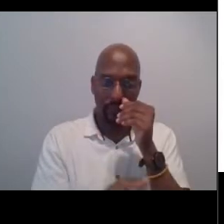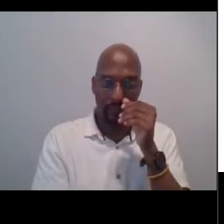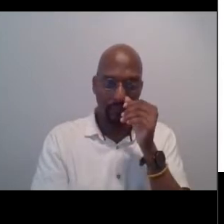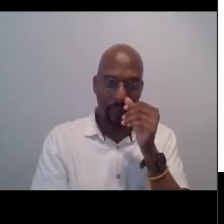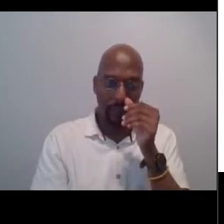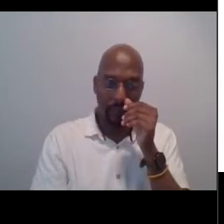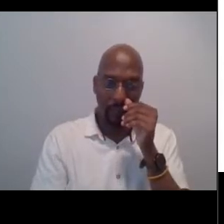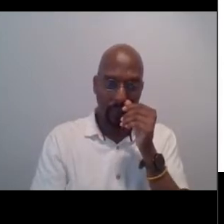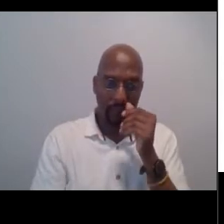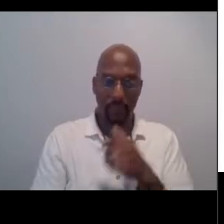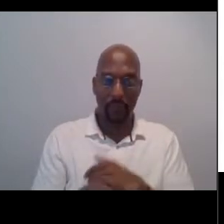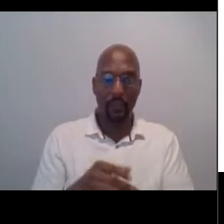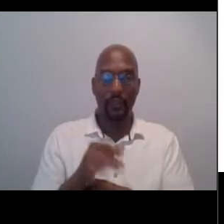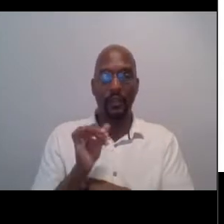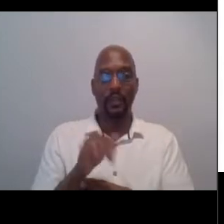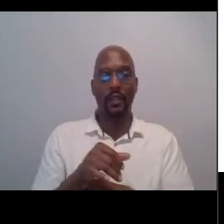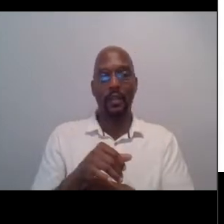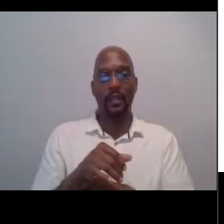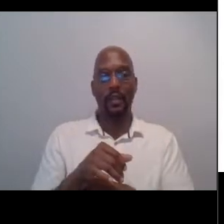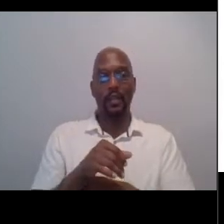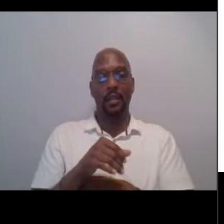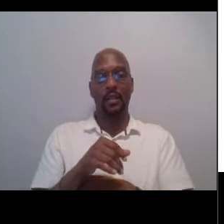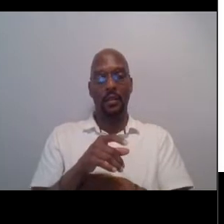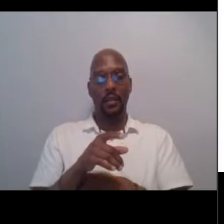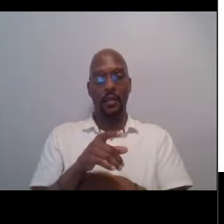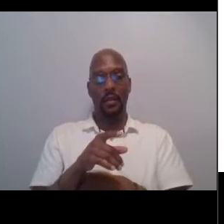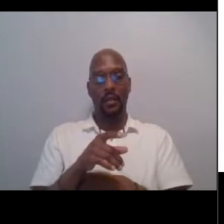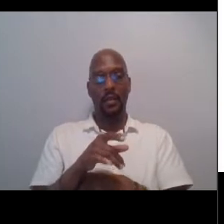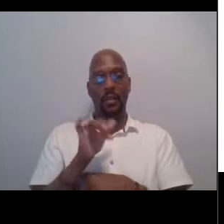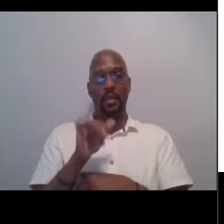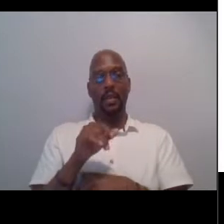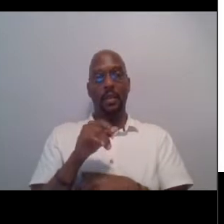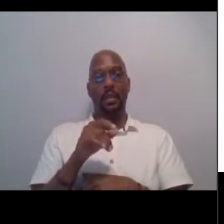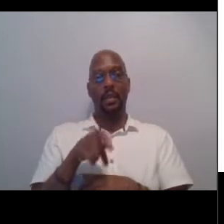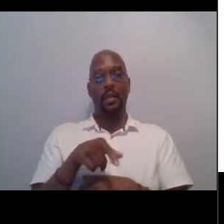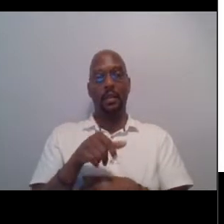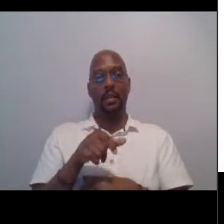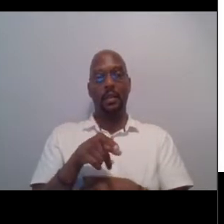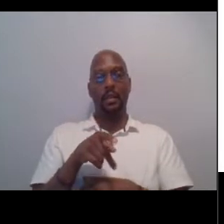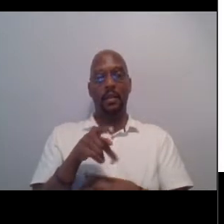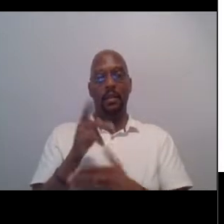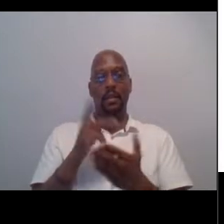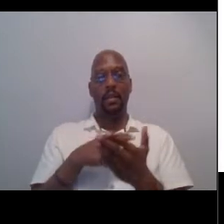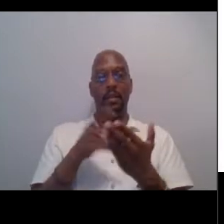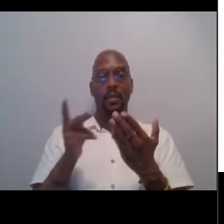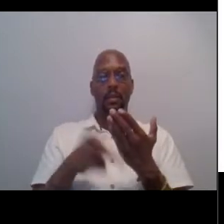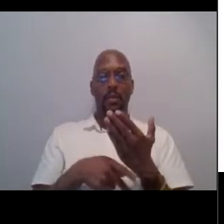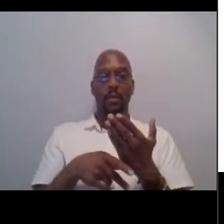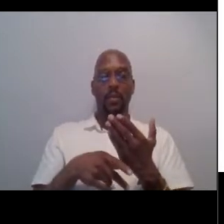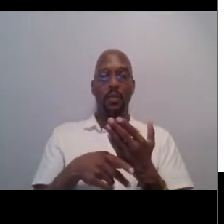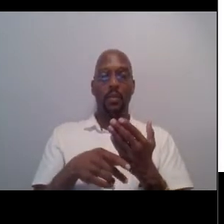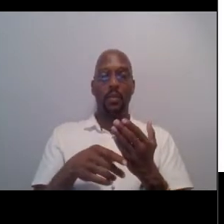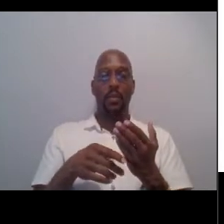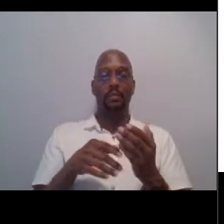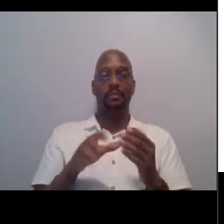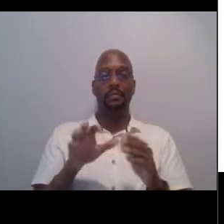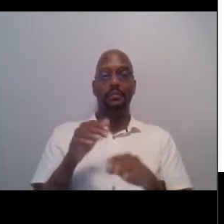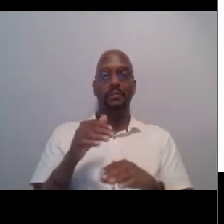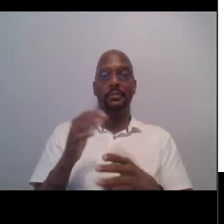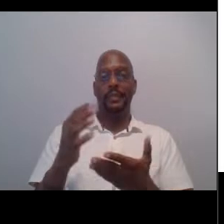The pilot has procured a dedicated fleet of 17 bus rapid transit vehicles, and